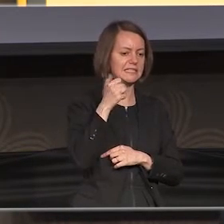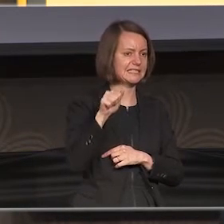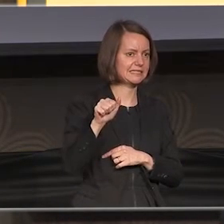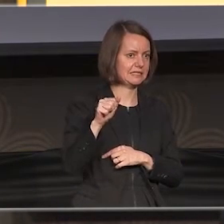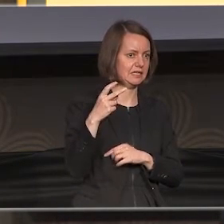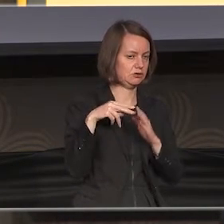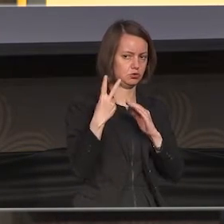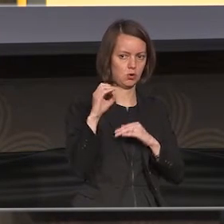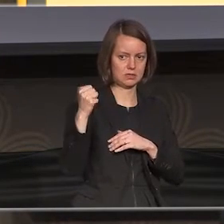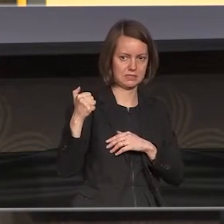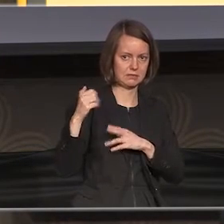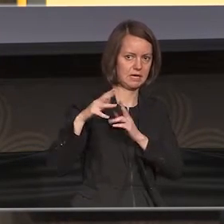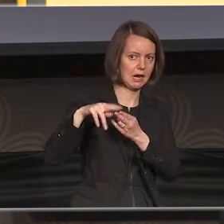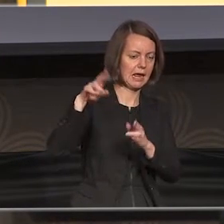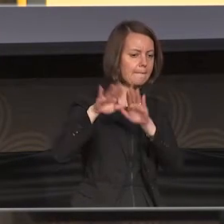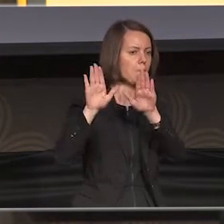in 2006.